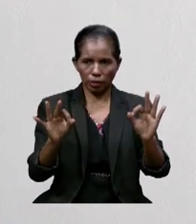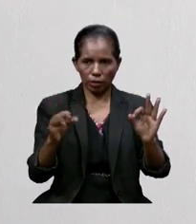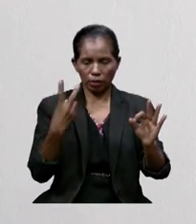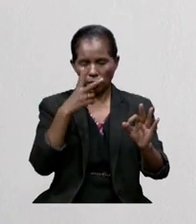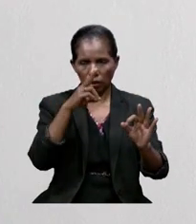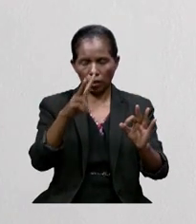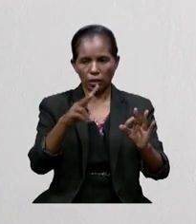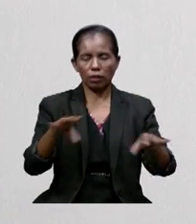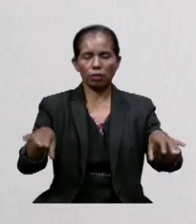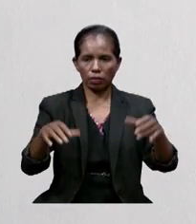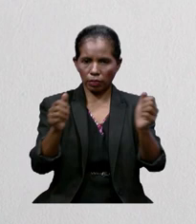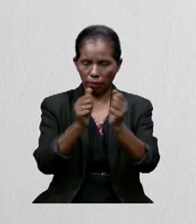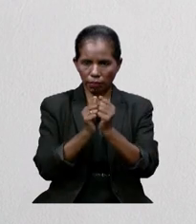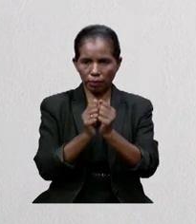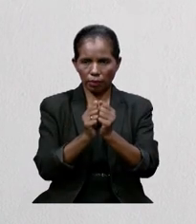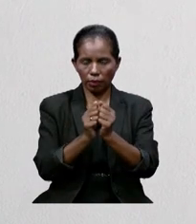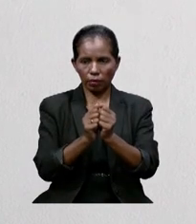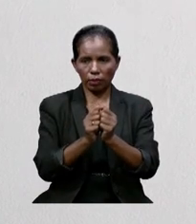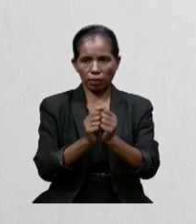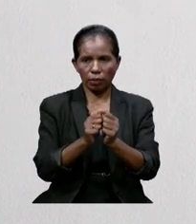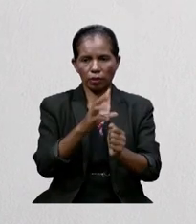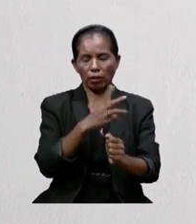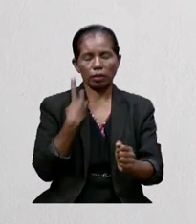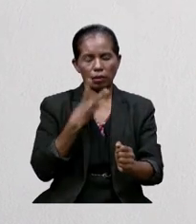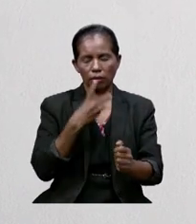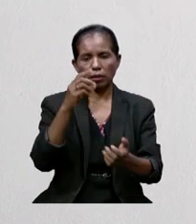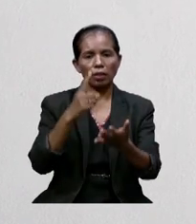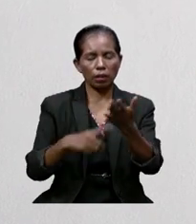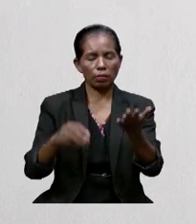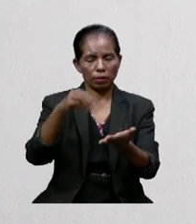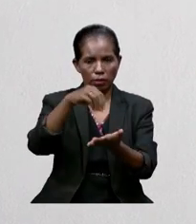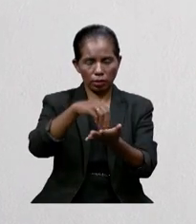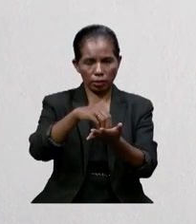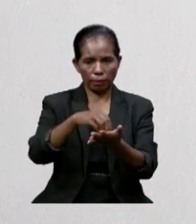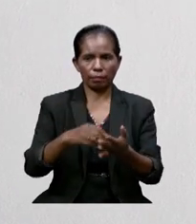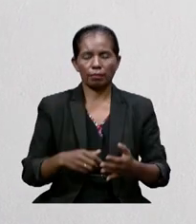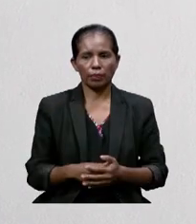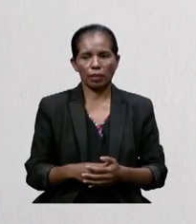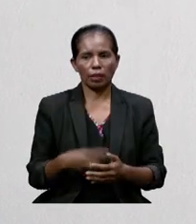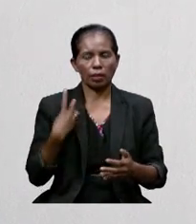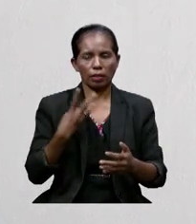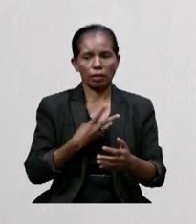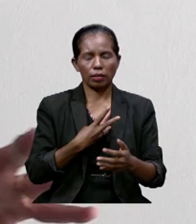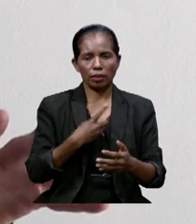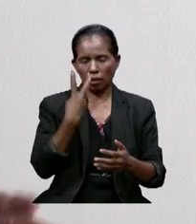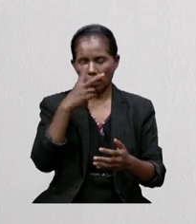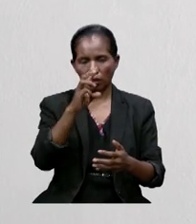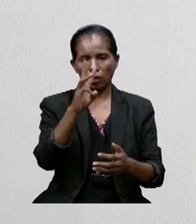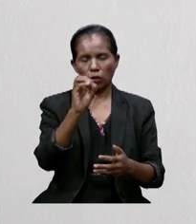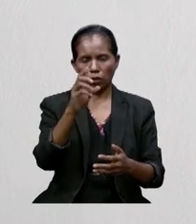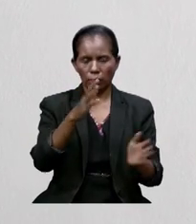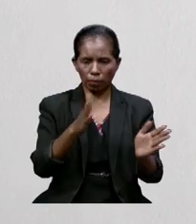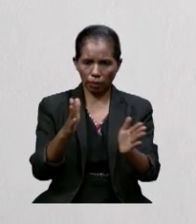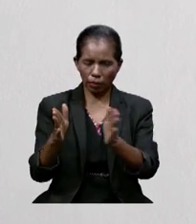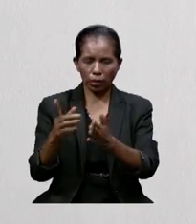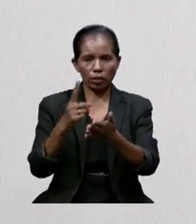to work out how we proceed, where we proceed and to get the project going. So we're all getting prepared and ready for